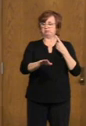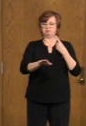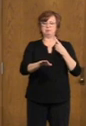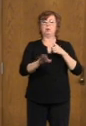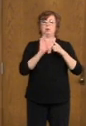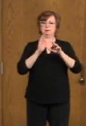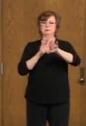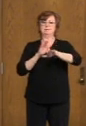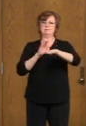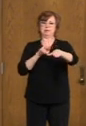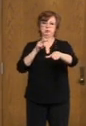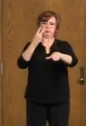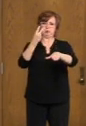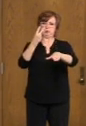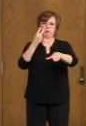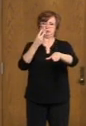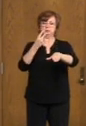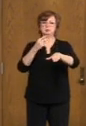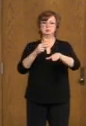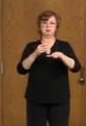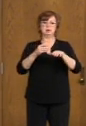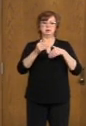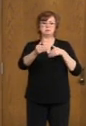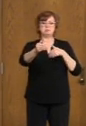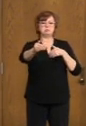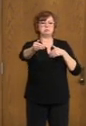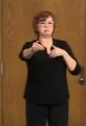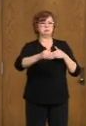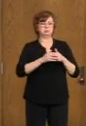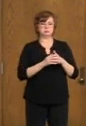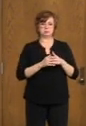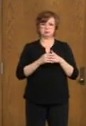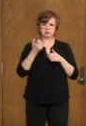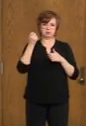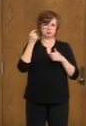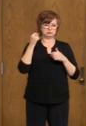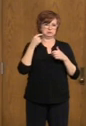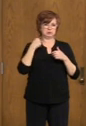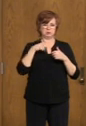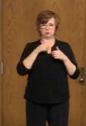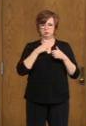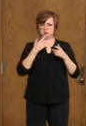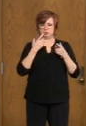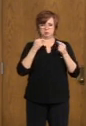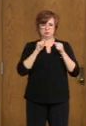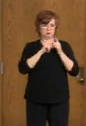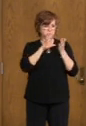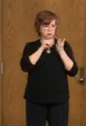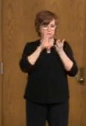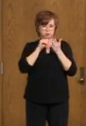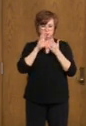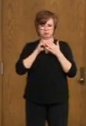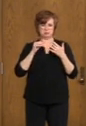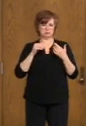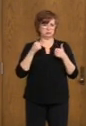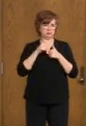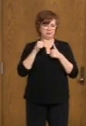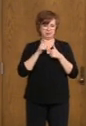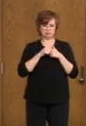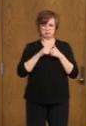vaccine, but we're trying to approach this in a multifactorial way. And again, we're still learning. The transport of a small amount of vaccine into